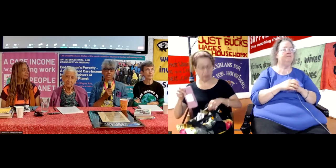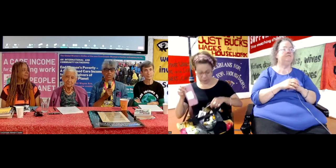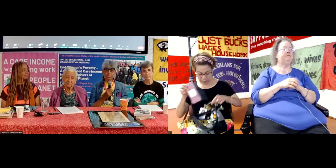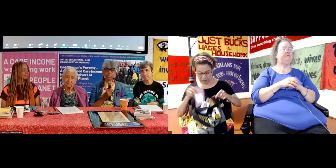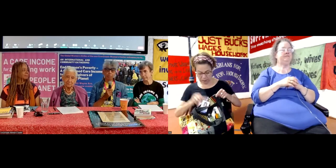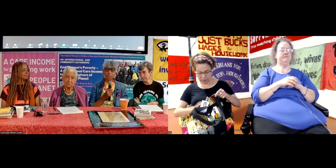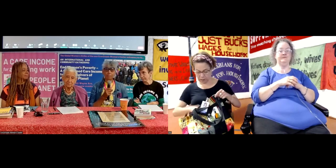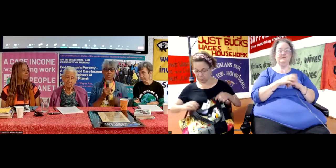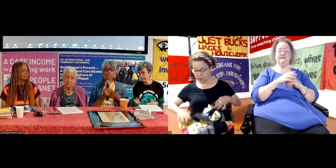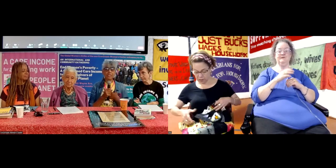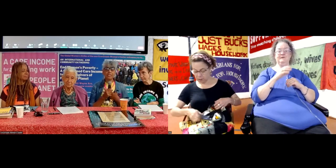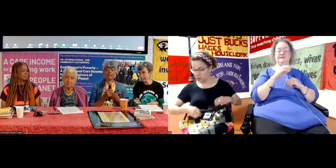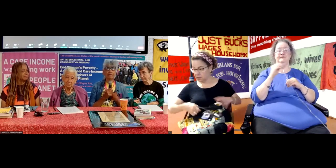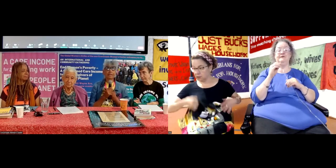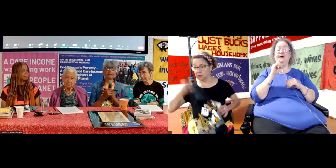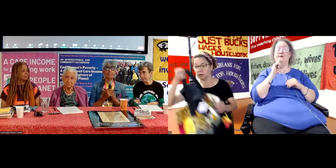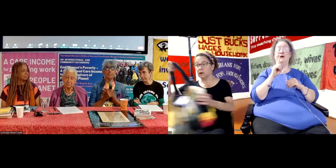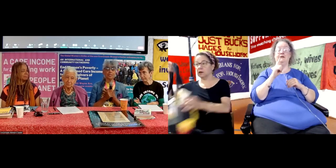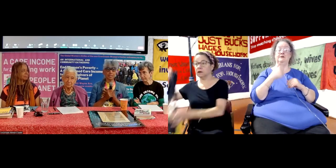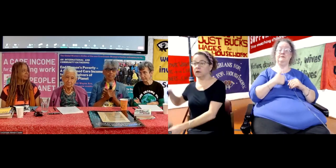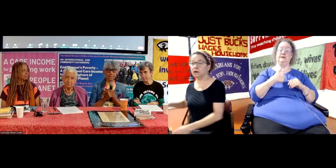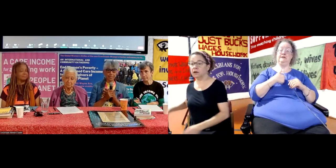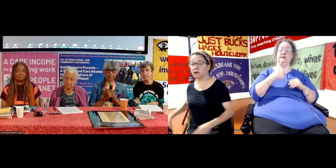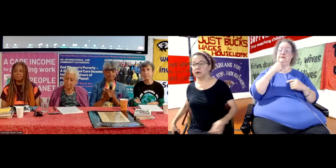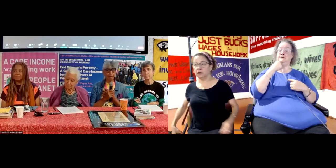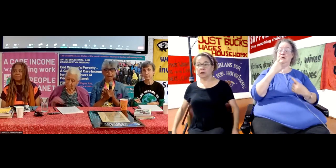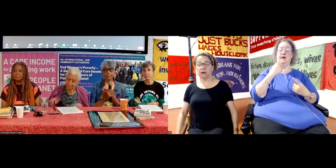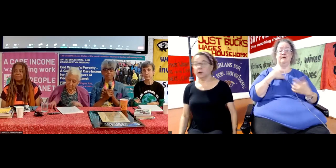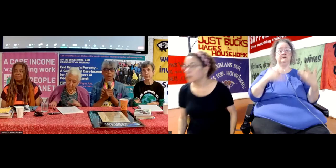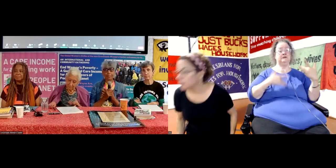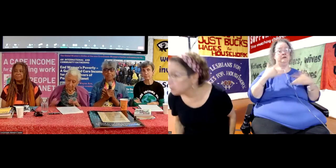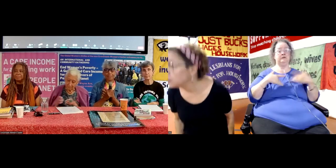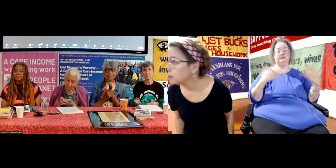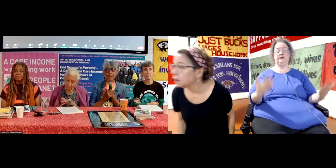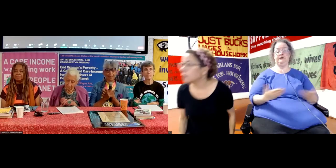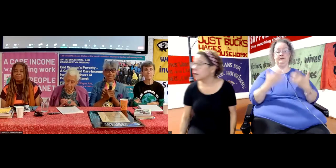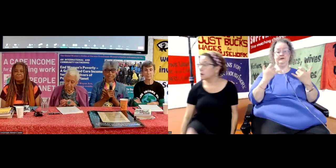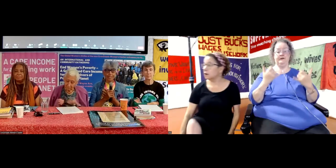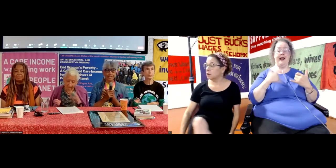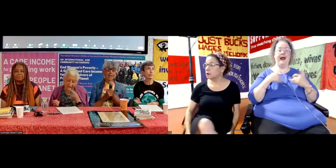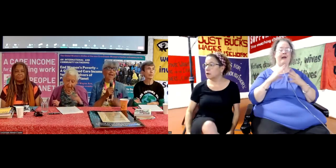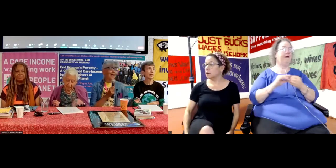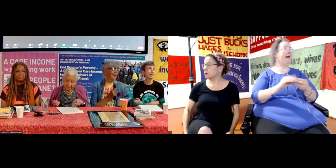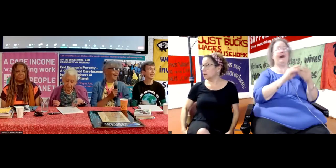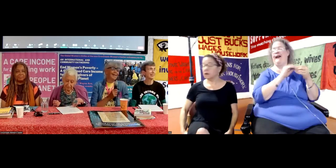And I just, you know, want to personally say that I'm so excited to be here, and I'm rambling because I am